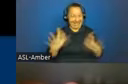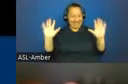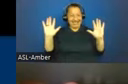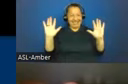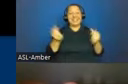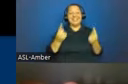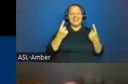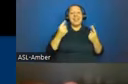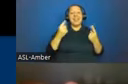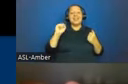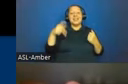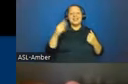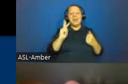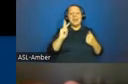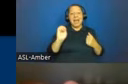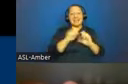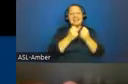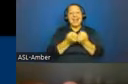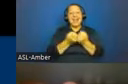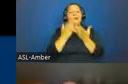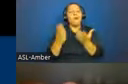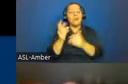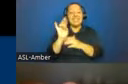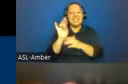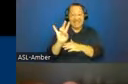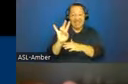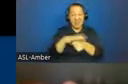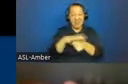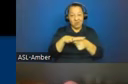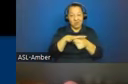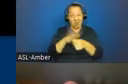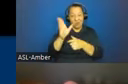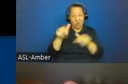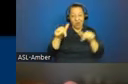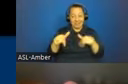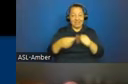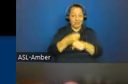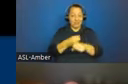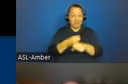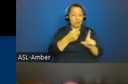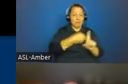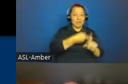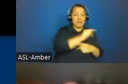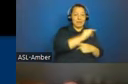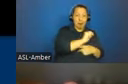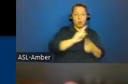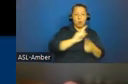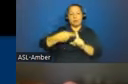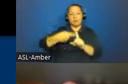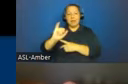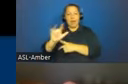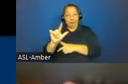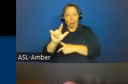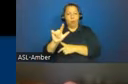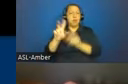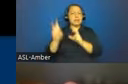is offering seven local talks this year for those in our region, from September to April, with topics which include